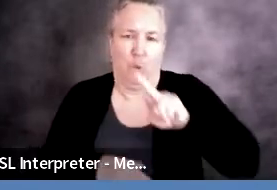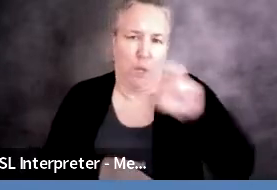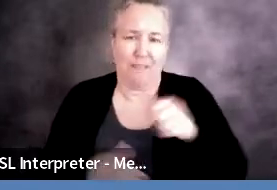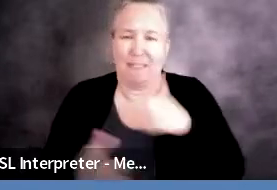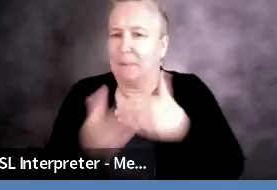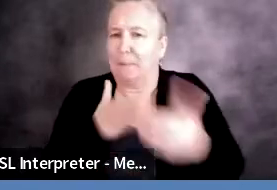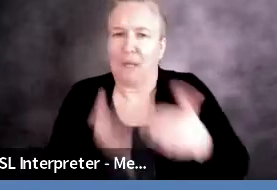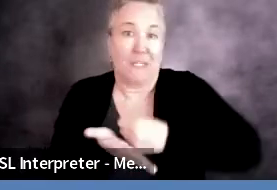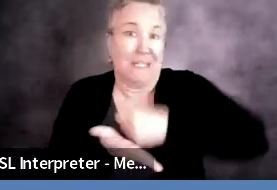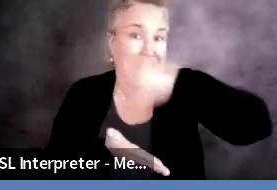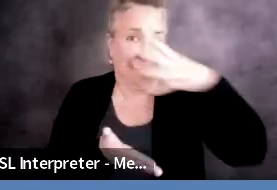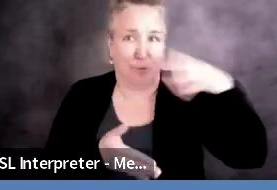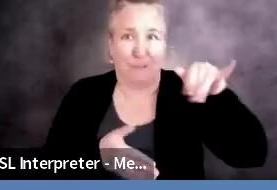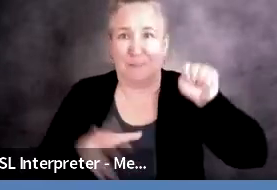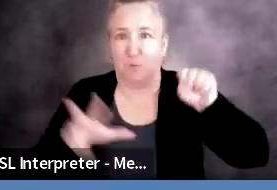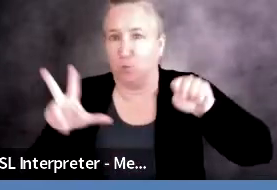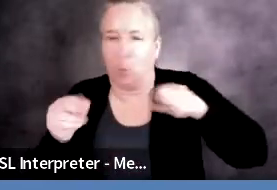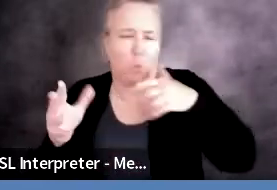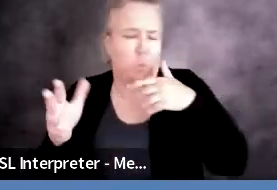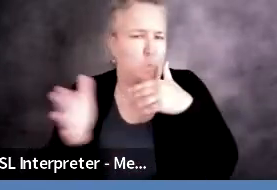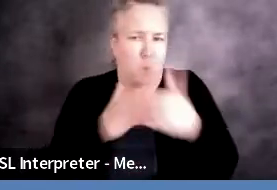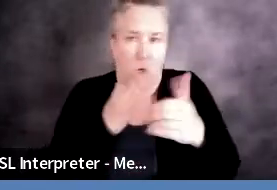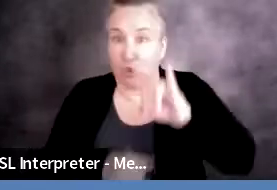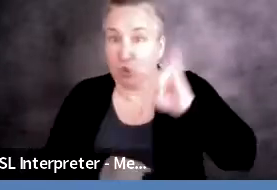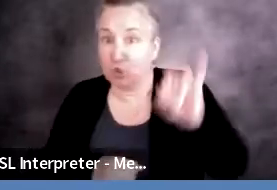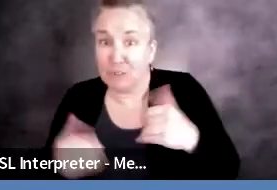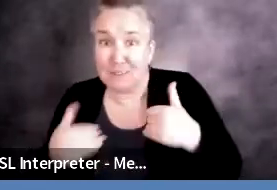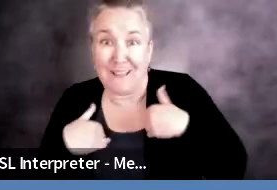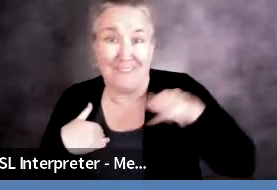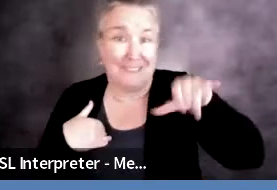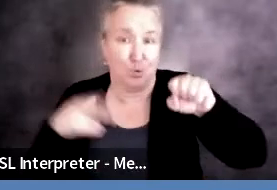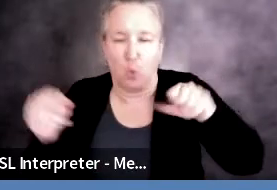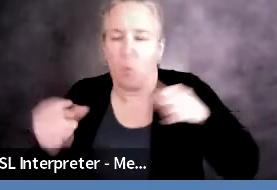status, and regardless of where you get vaccinated.